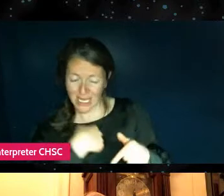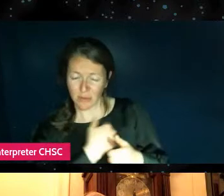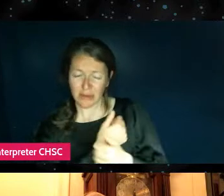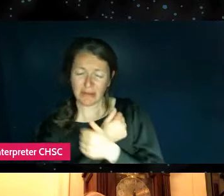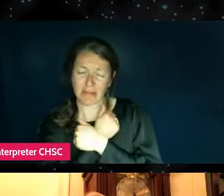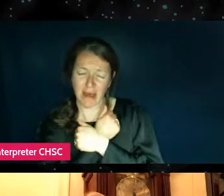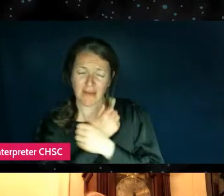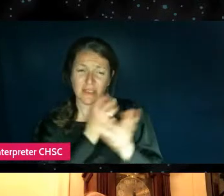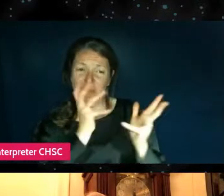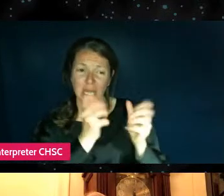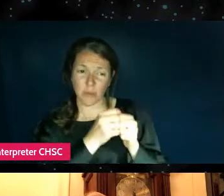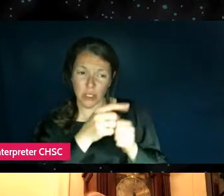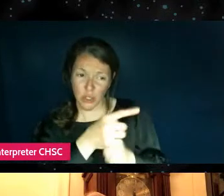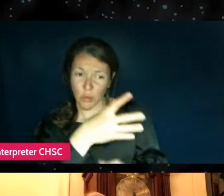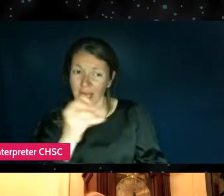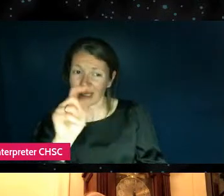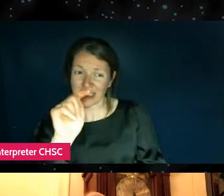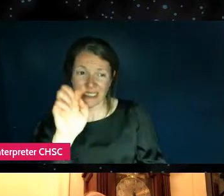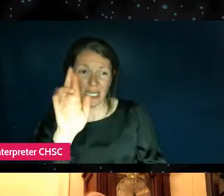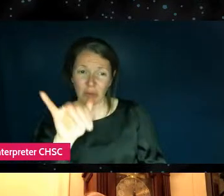with you and Terry.